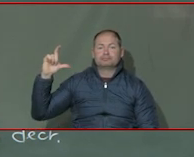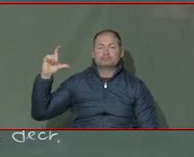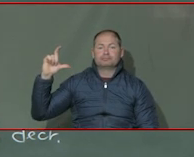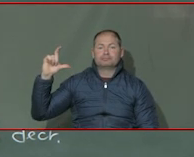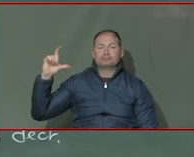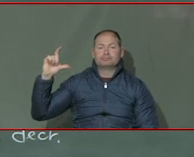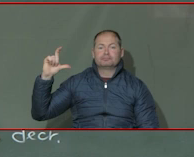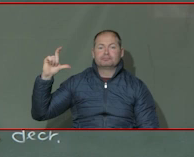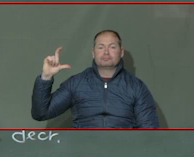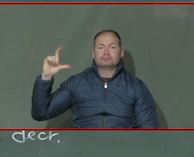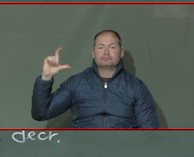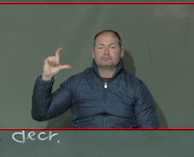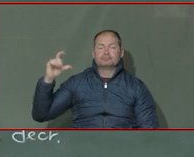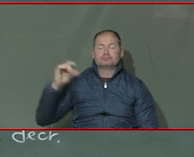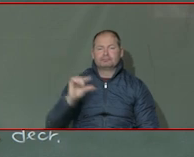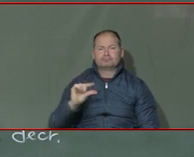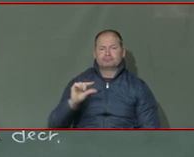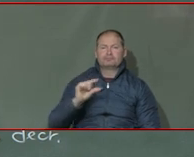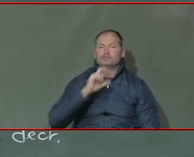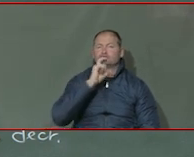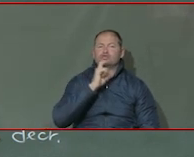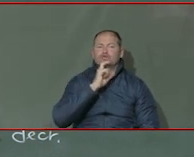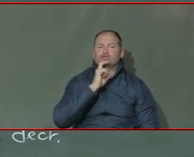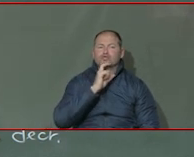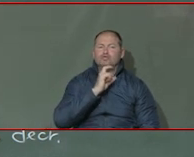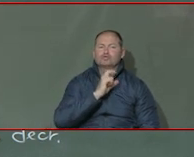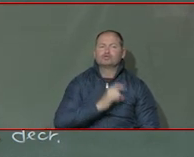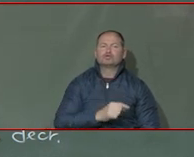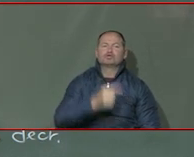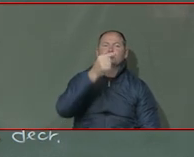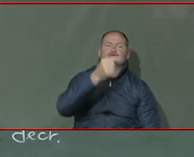the small letter. You're not going to use G for